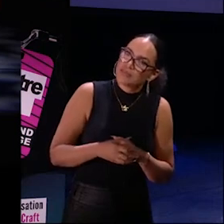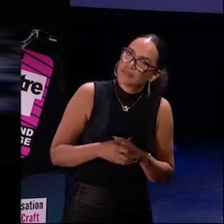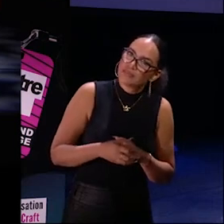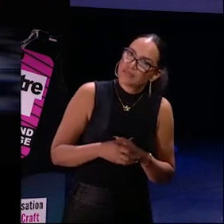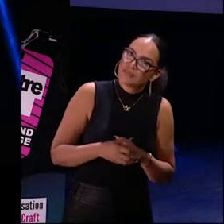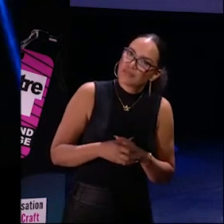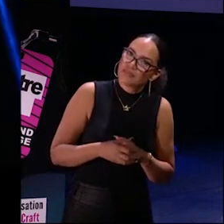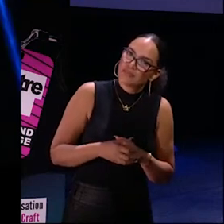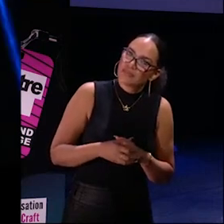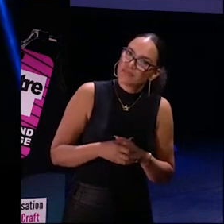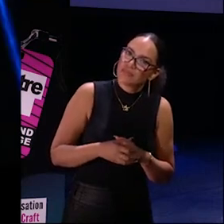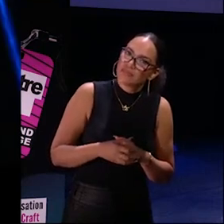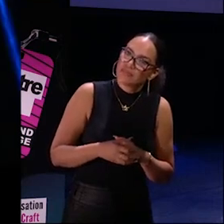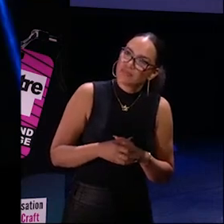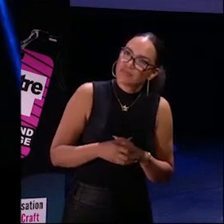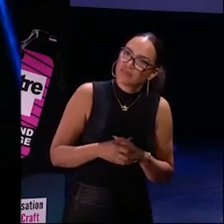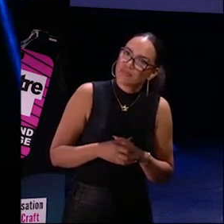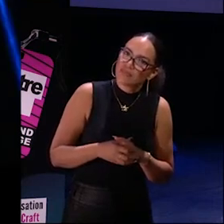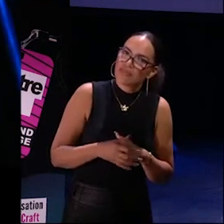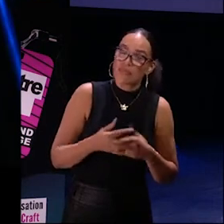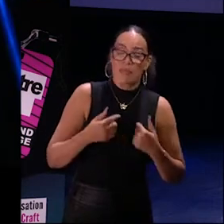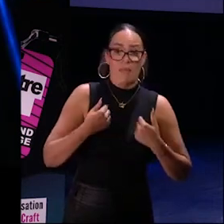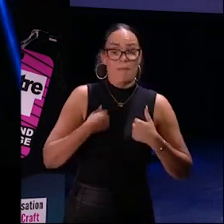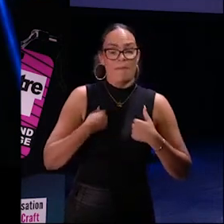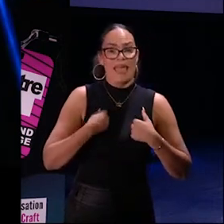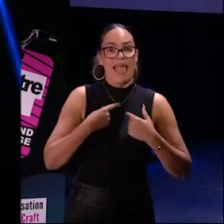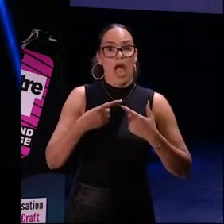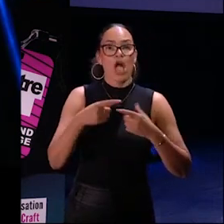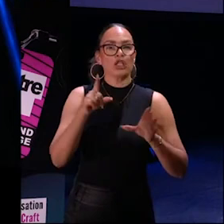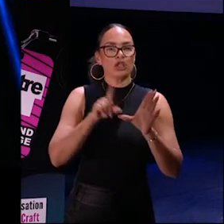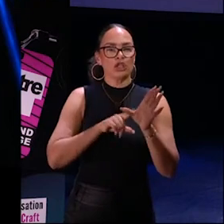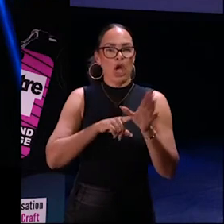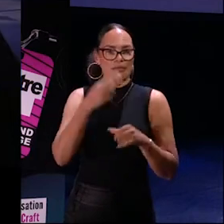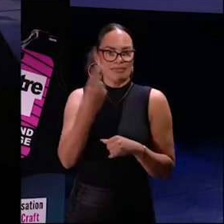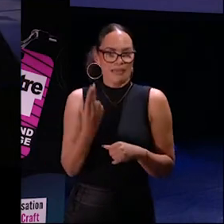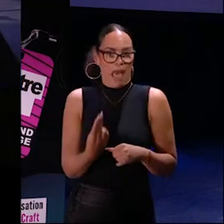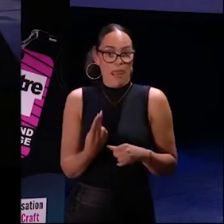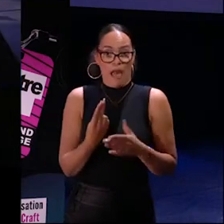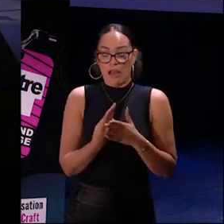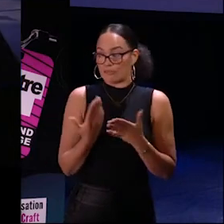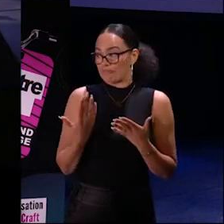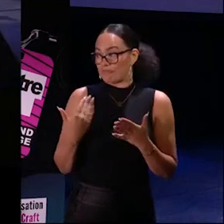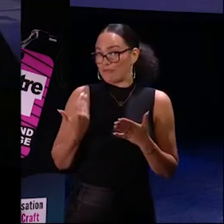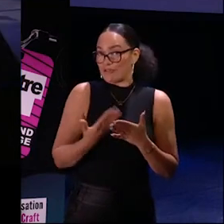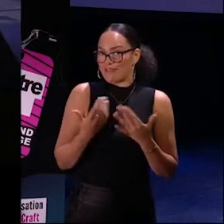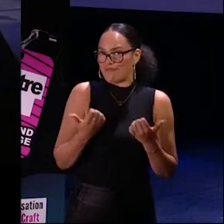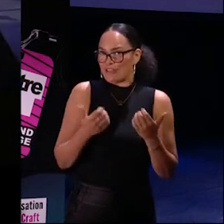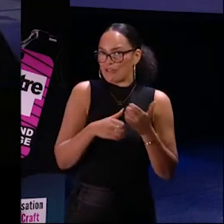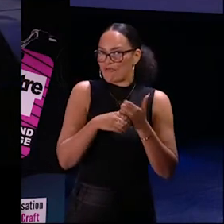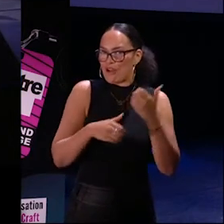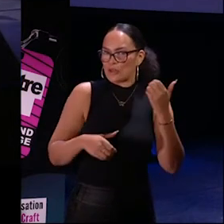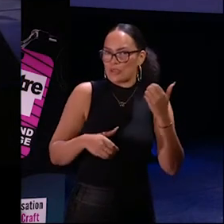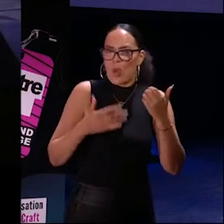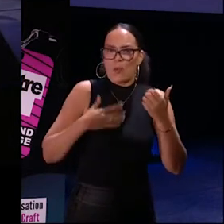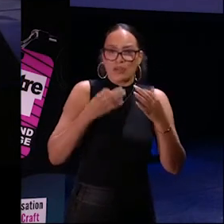sustainability. I'm a young designer, I've just graduated, and I have wanted to be able to bring up these questions with producers